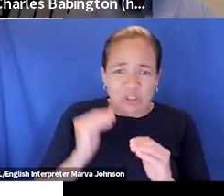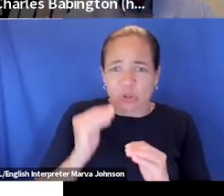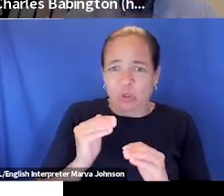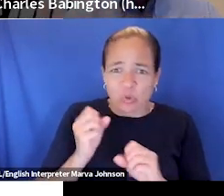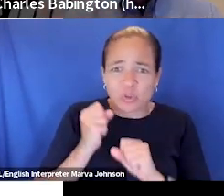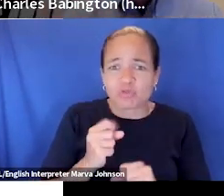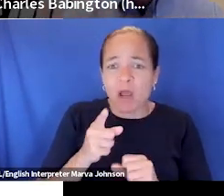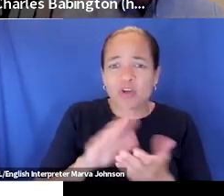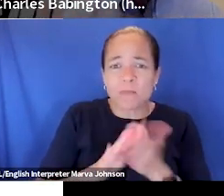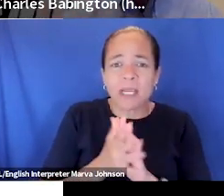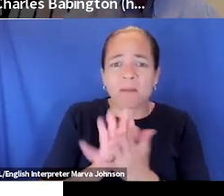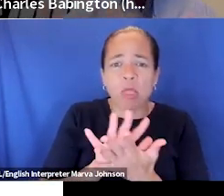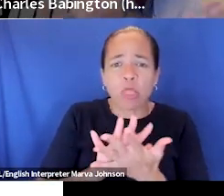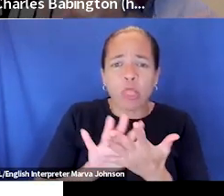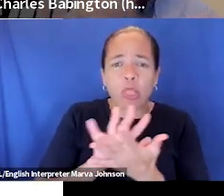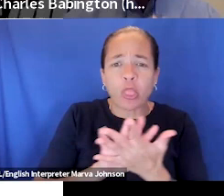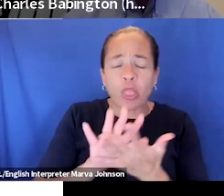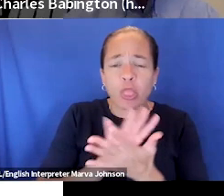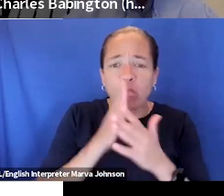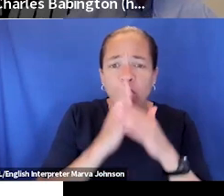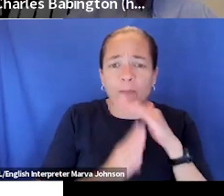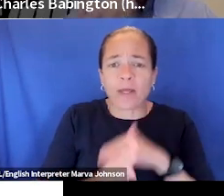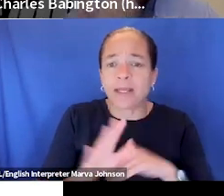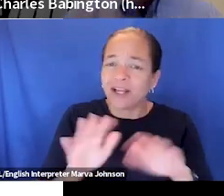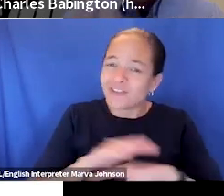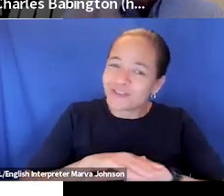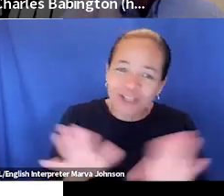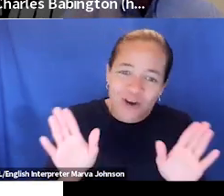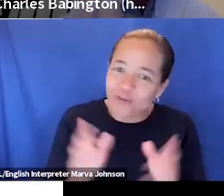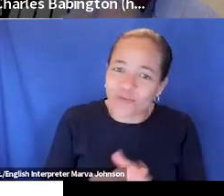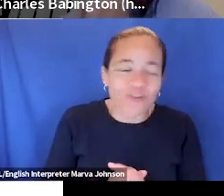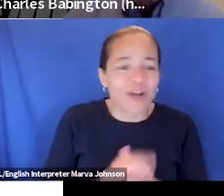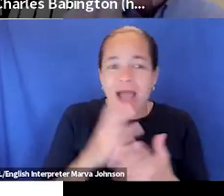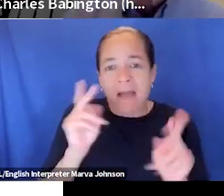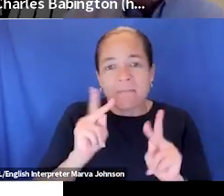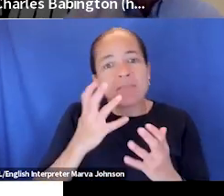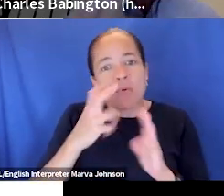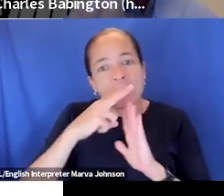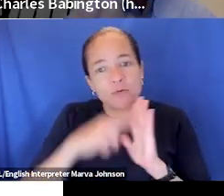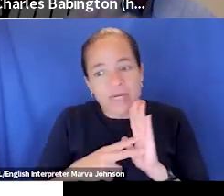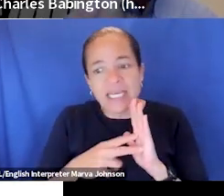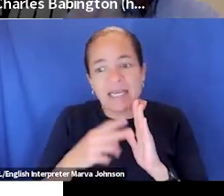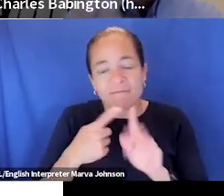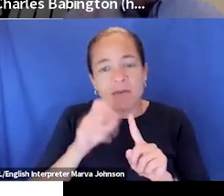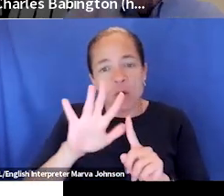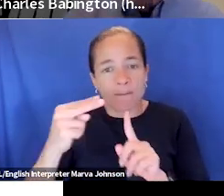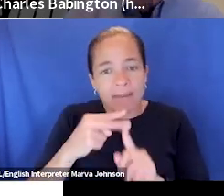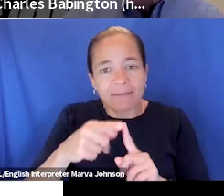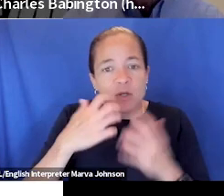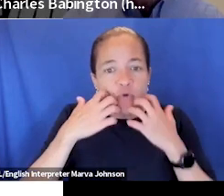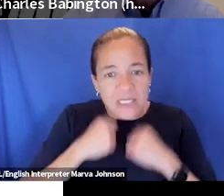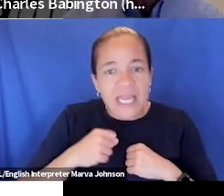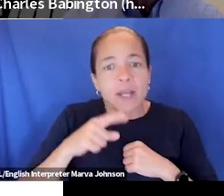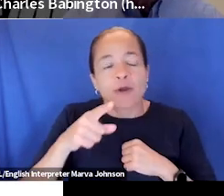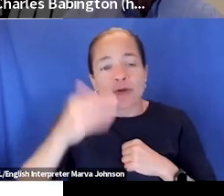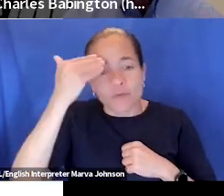vanilla. Don't do that. People want to read someone who knows what they're talking about, who cares what they're talking about, and writes with